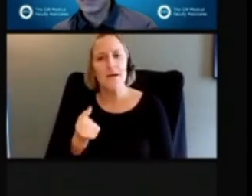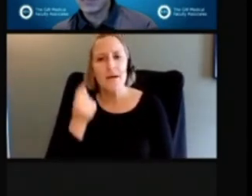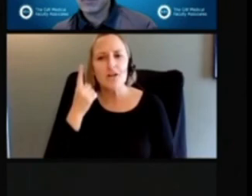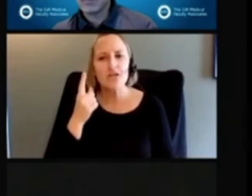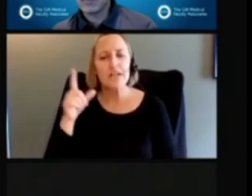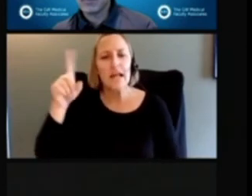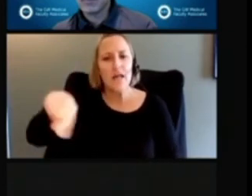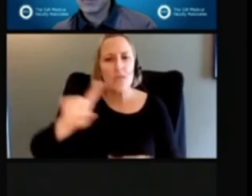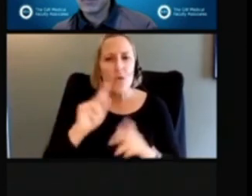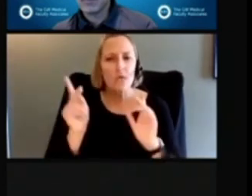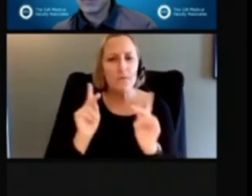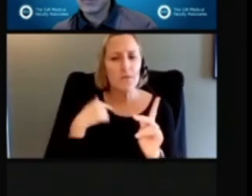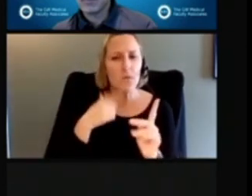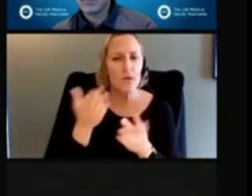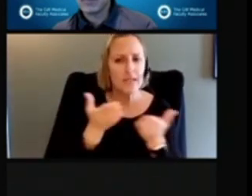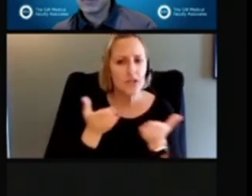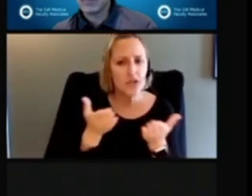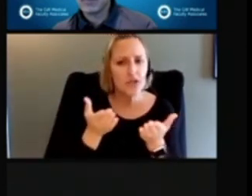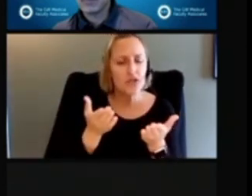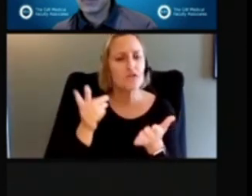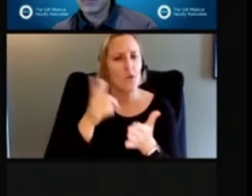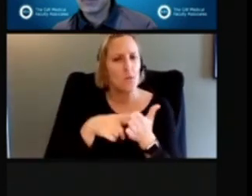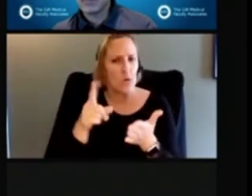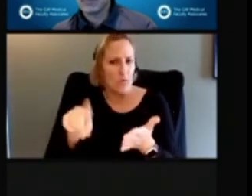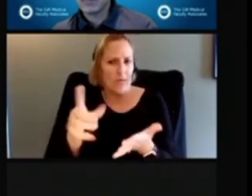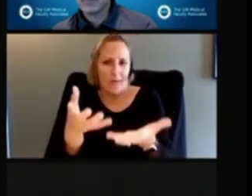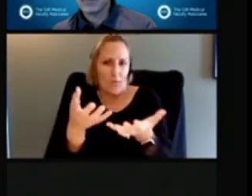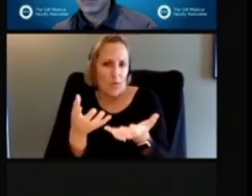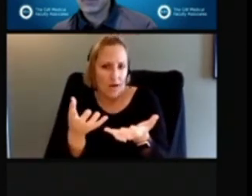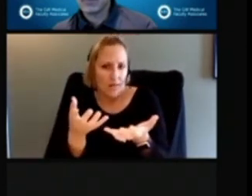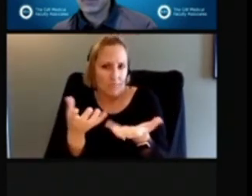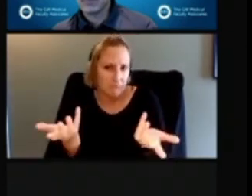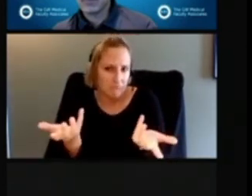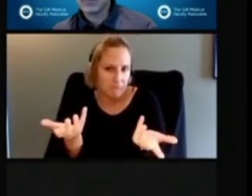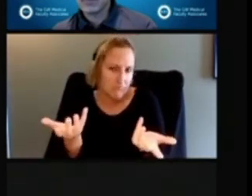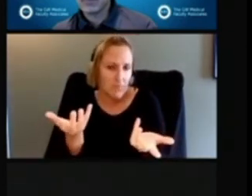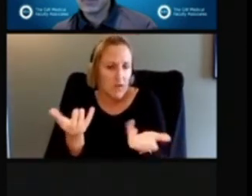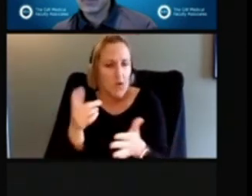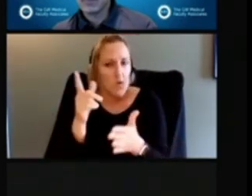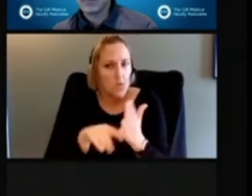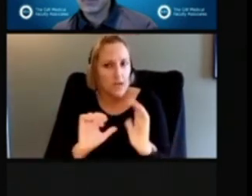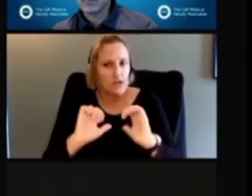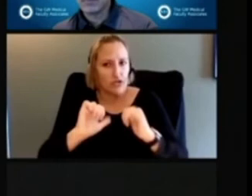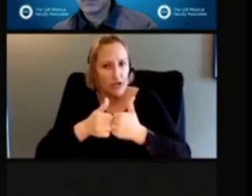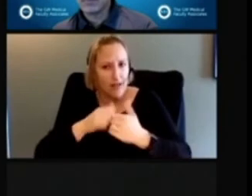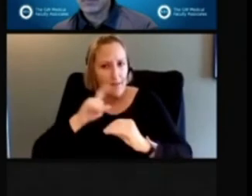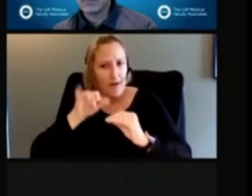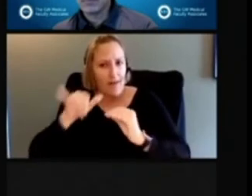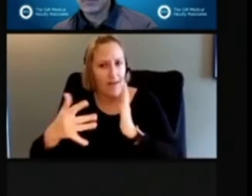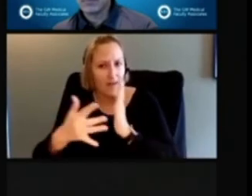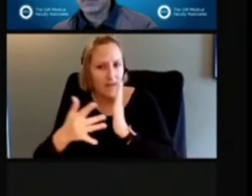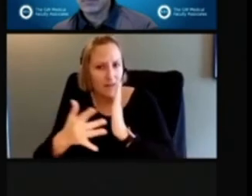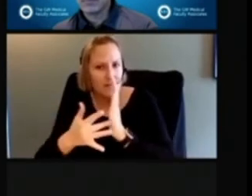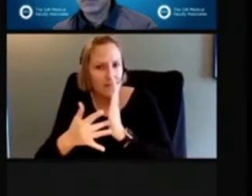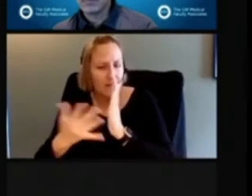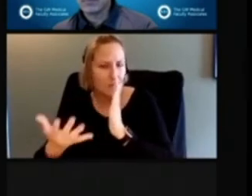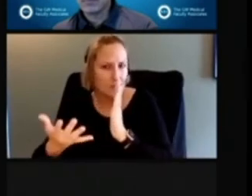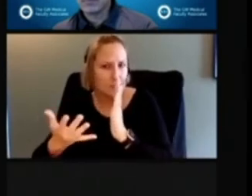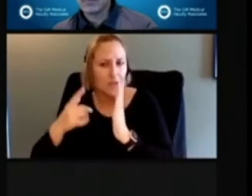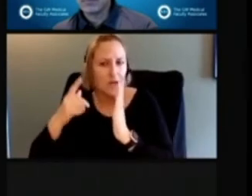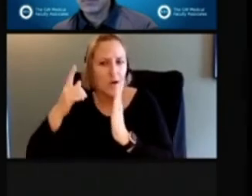and the patients that we serve want, right? Like what's challenging about the technology? Like what, is